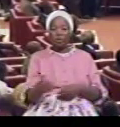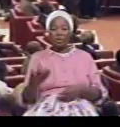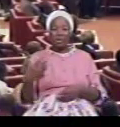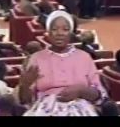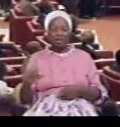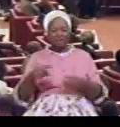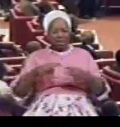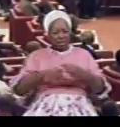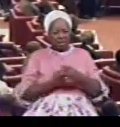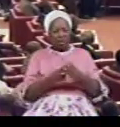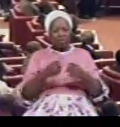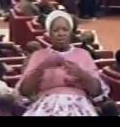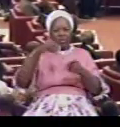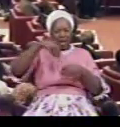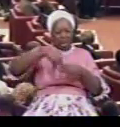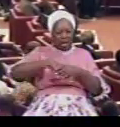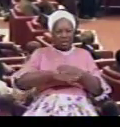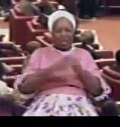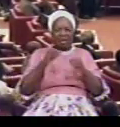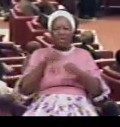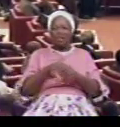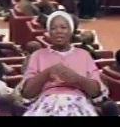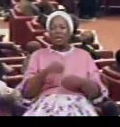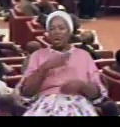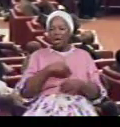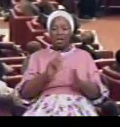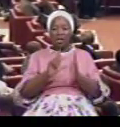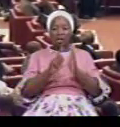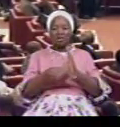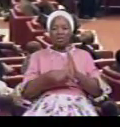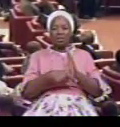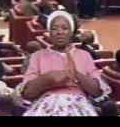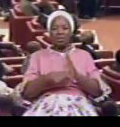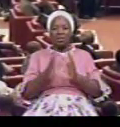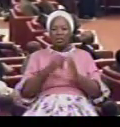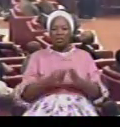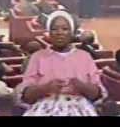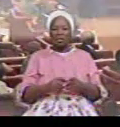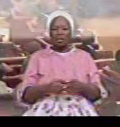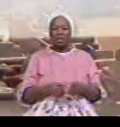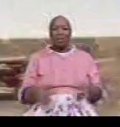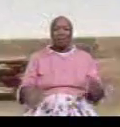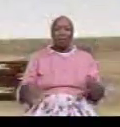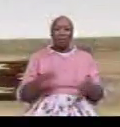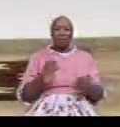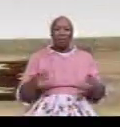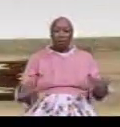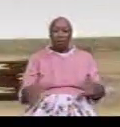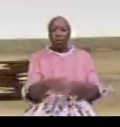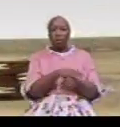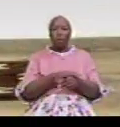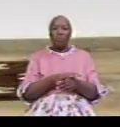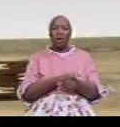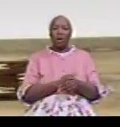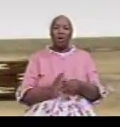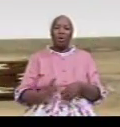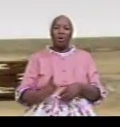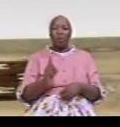to enter in. And eventually, they choke the world. And it